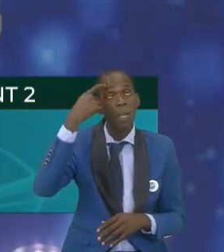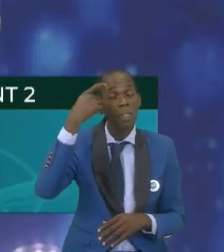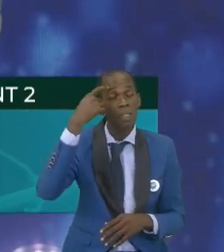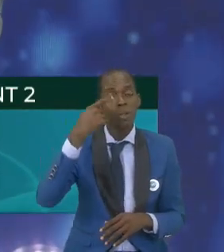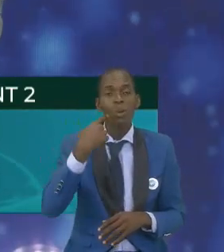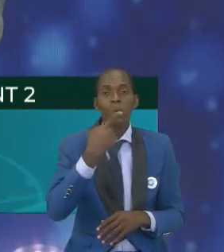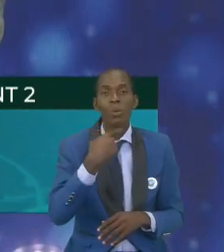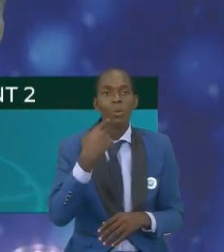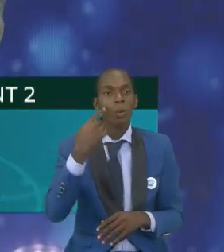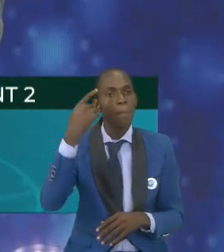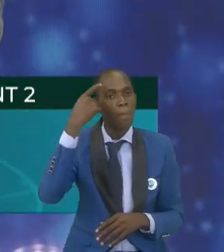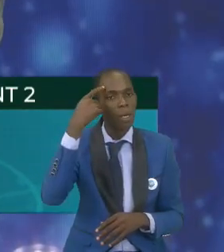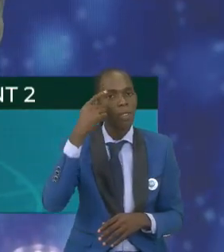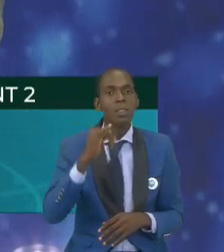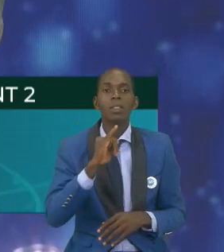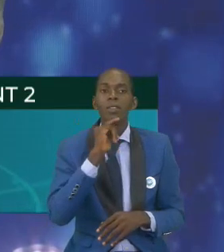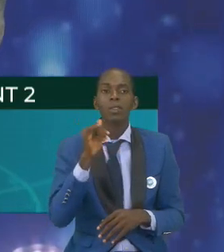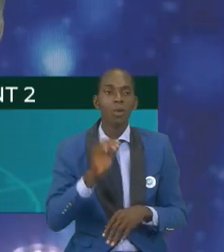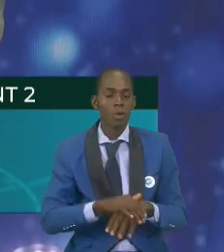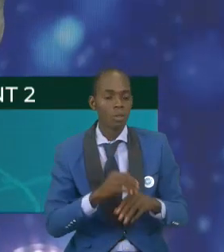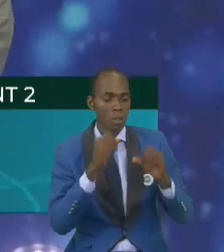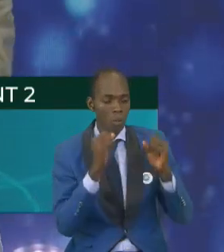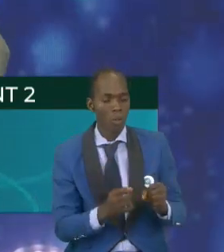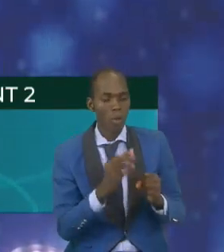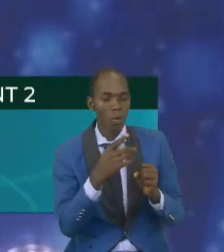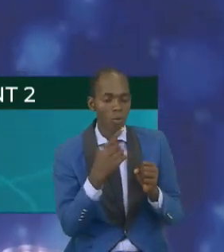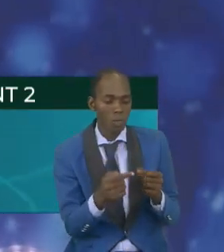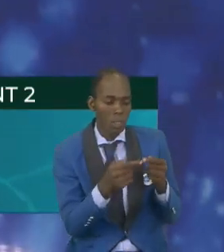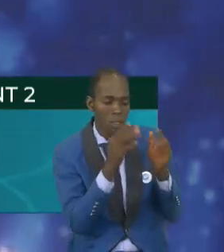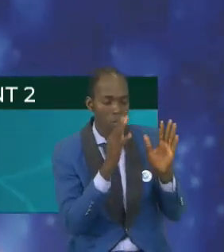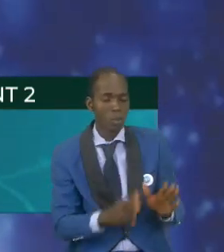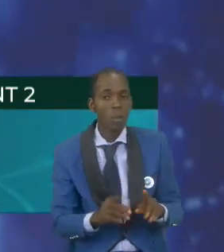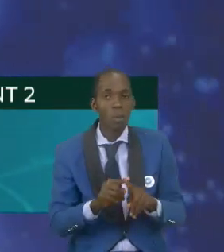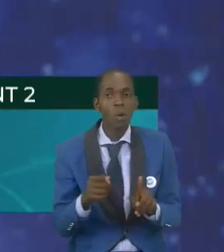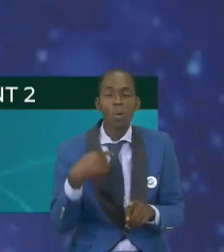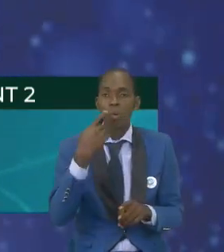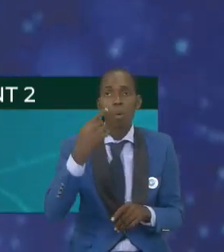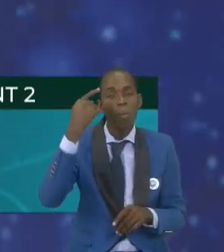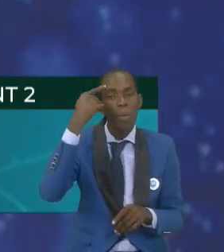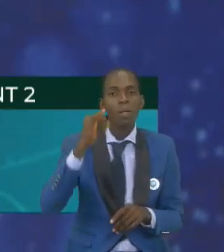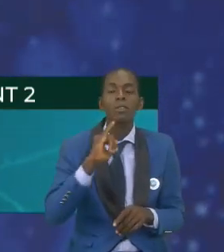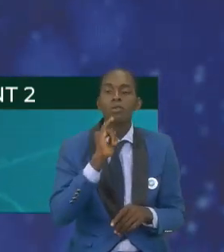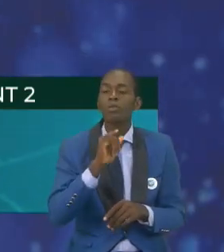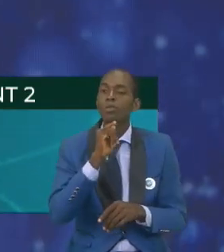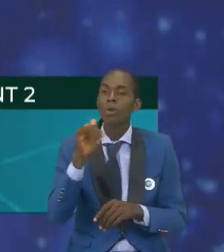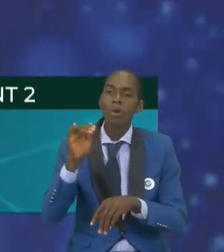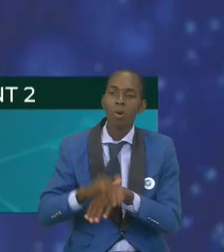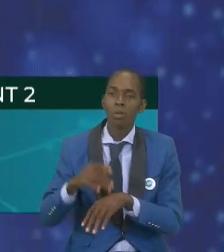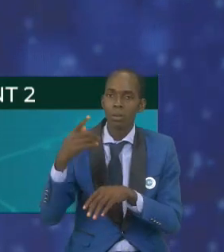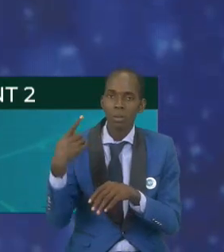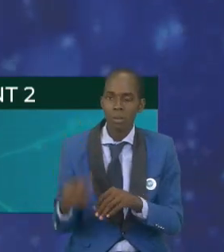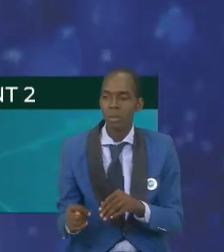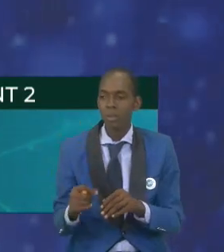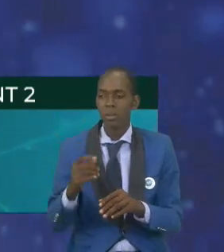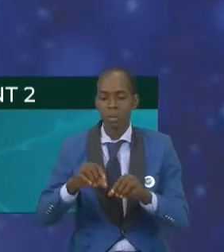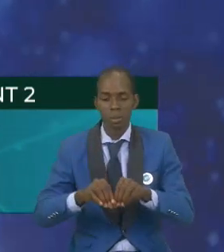whose might is not on the power of the conspirators, whose might is not on the edict or the